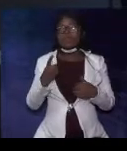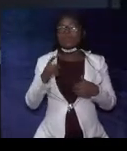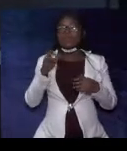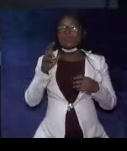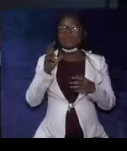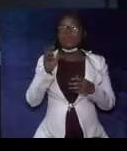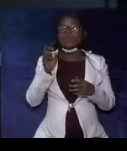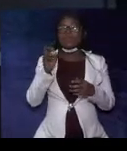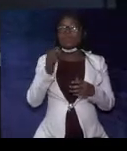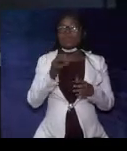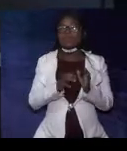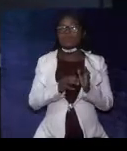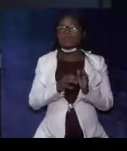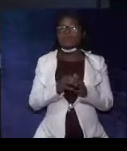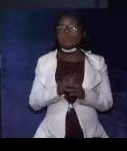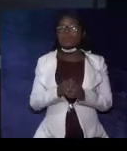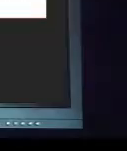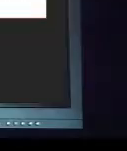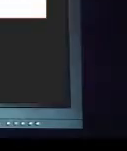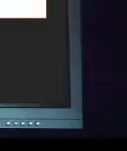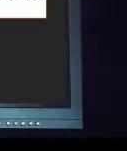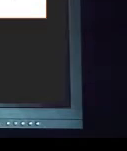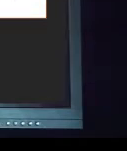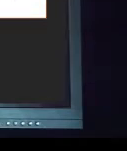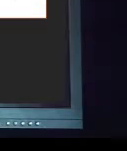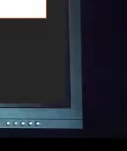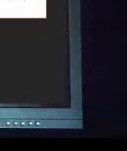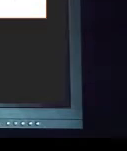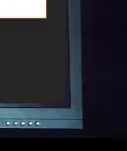have another 30 seconds. Begin.